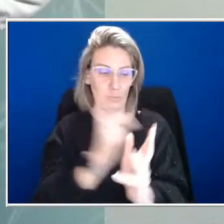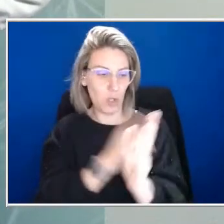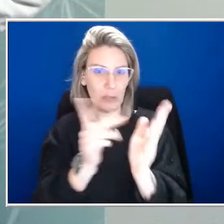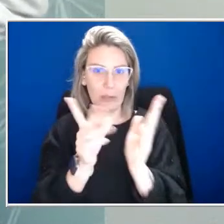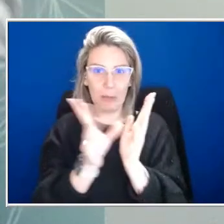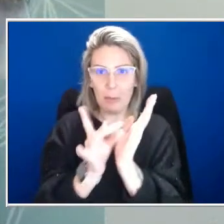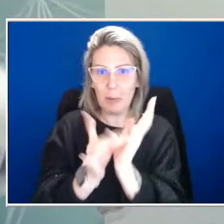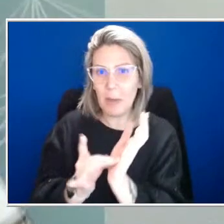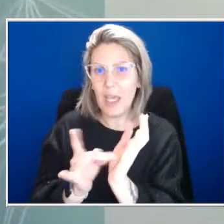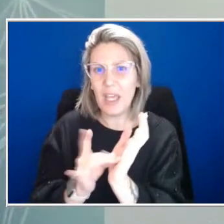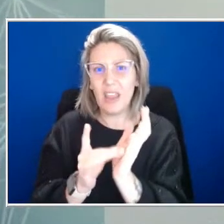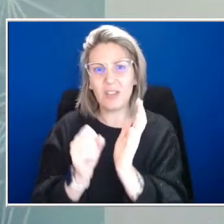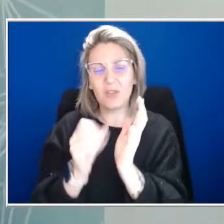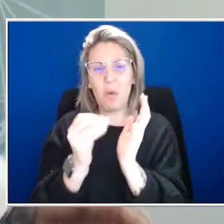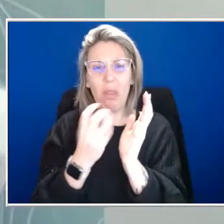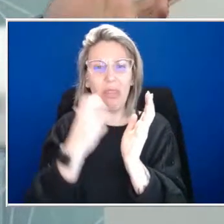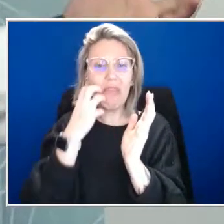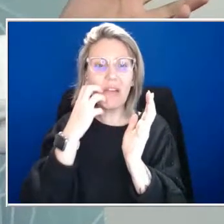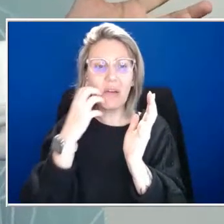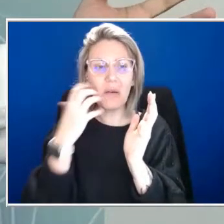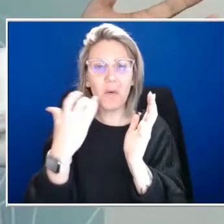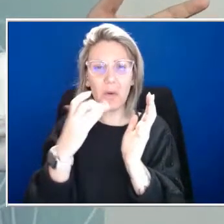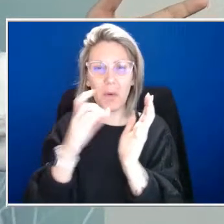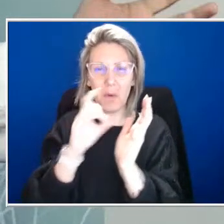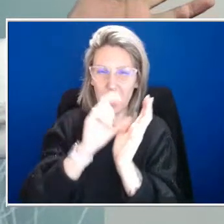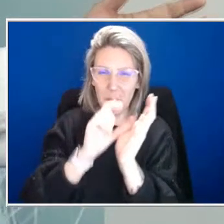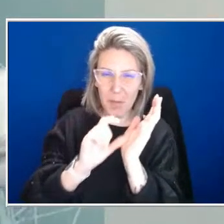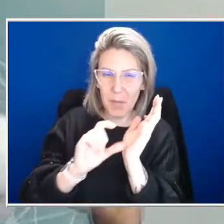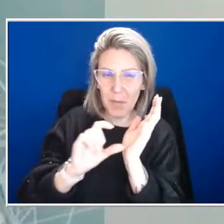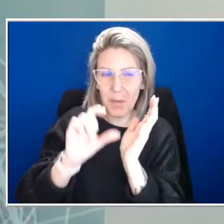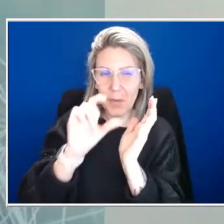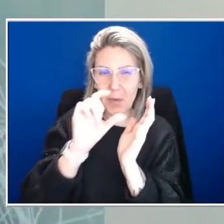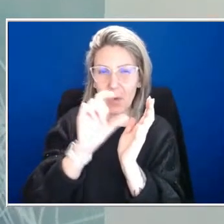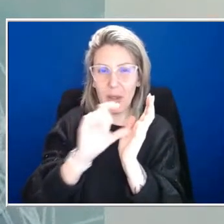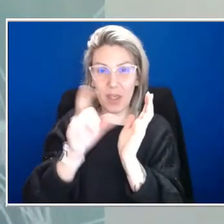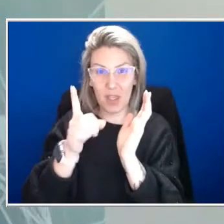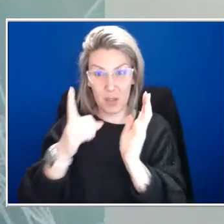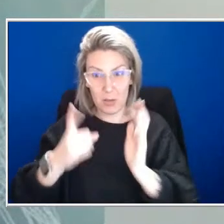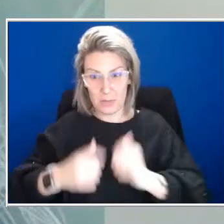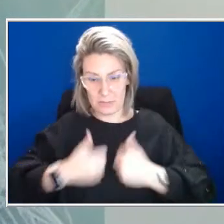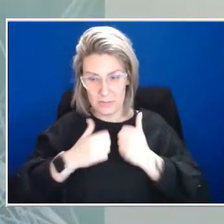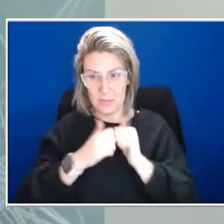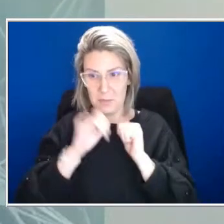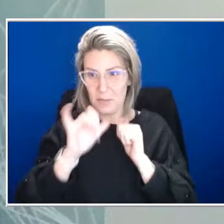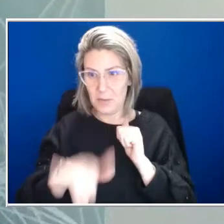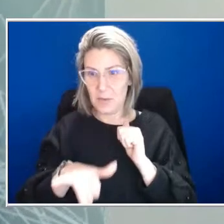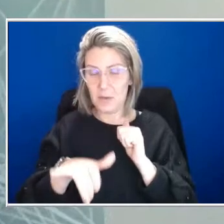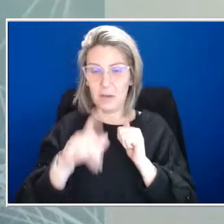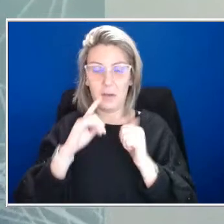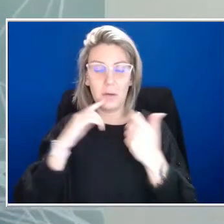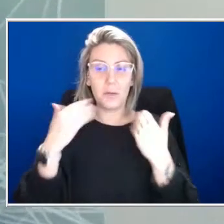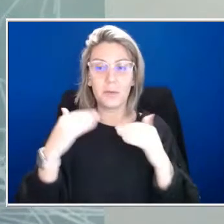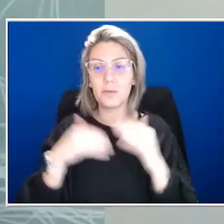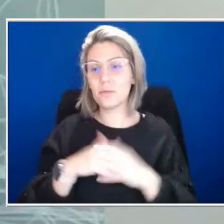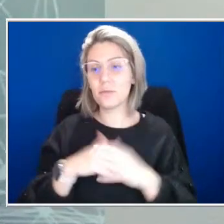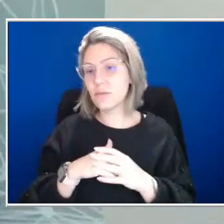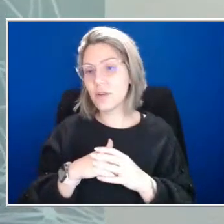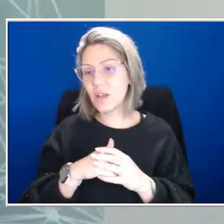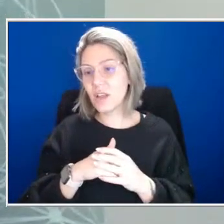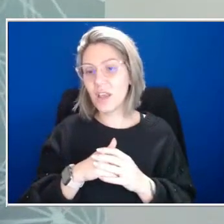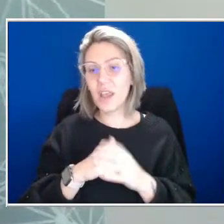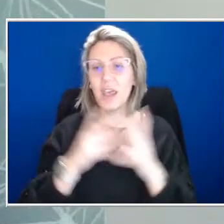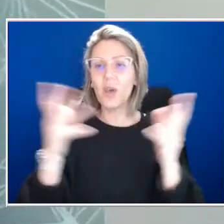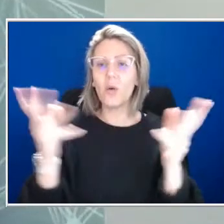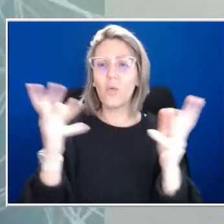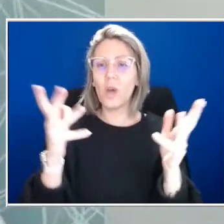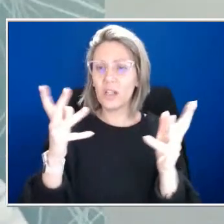so thick. And this is what basically Gene lived on for extended period of time. And just give us a little bit of a biology lesson. What's